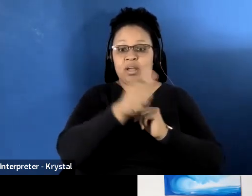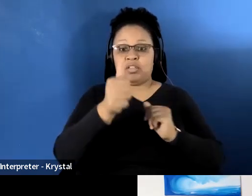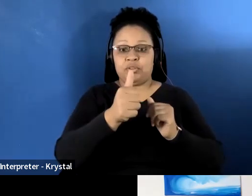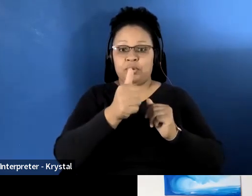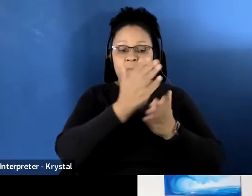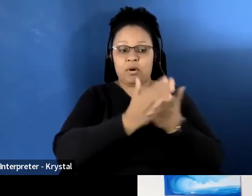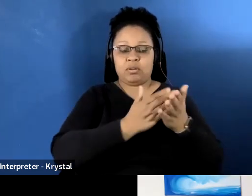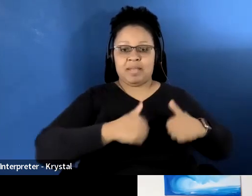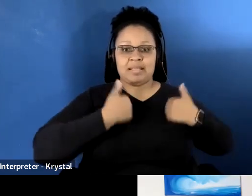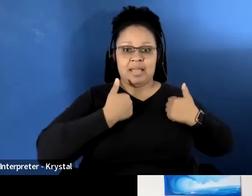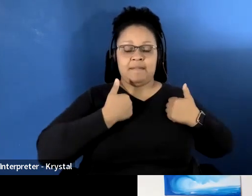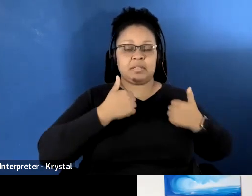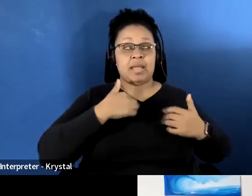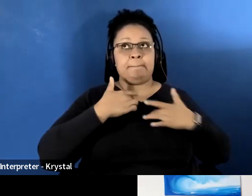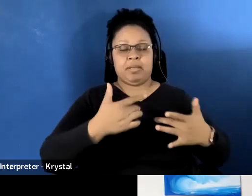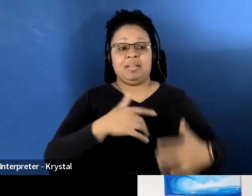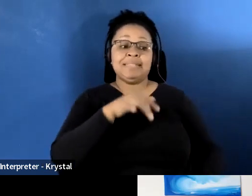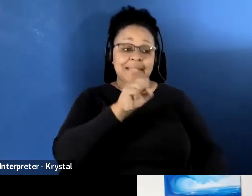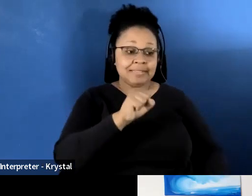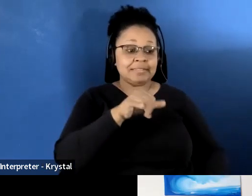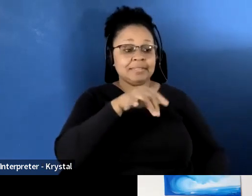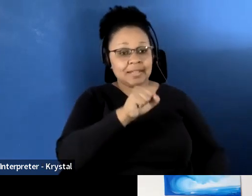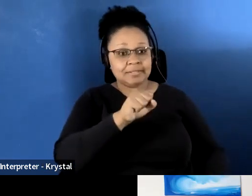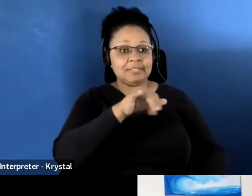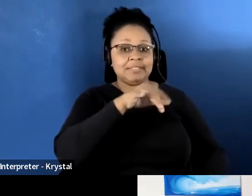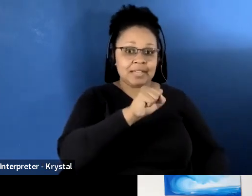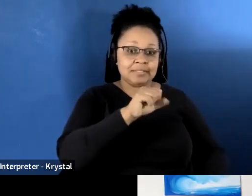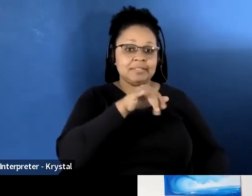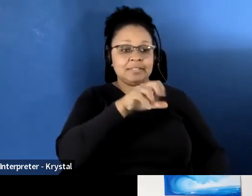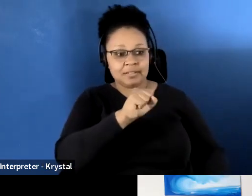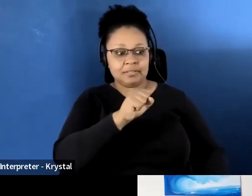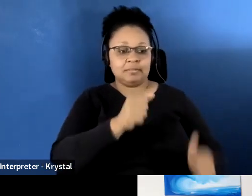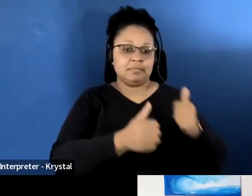I'm definitely a yes person most of the time.